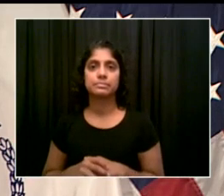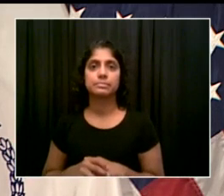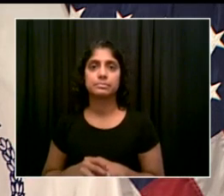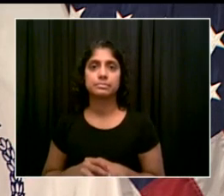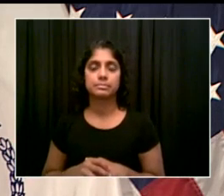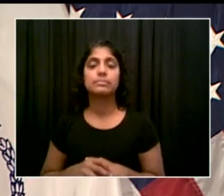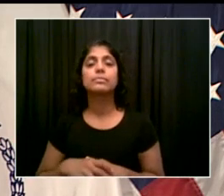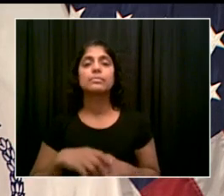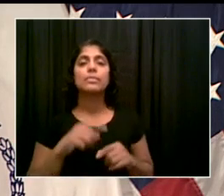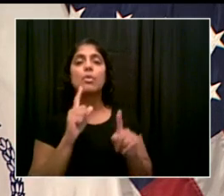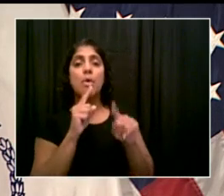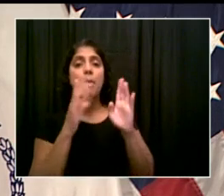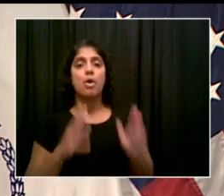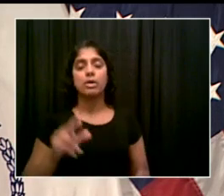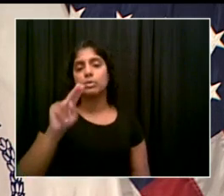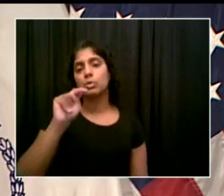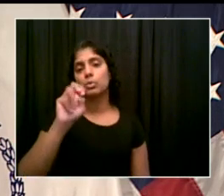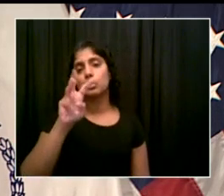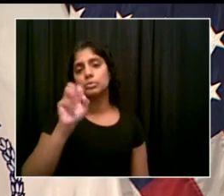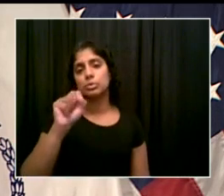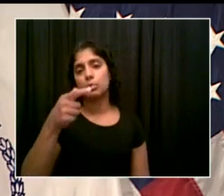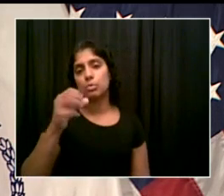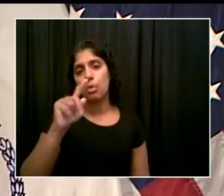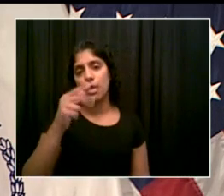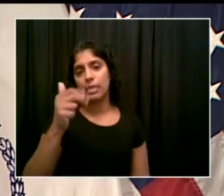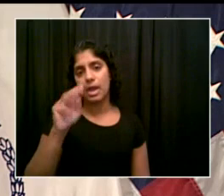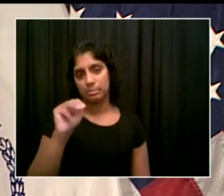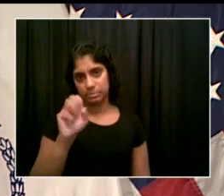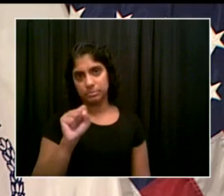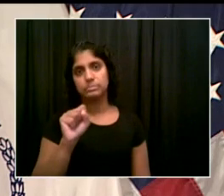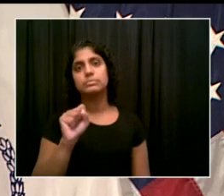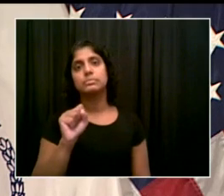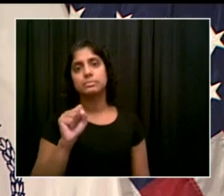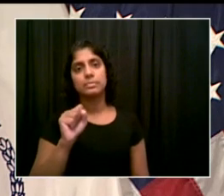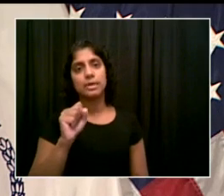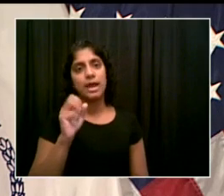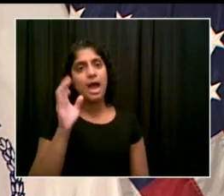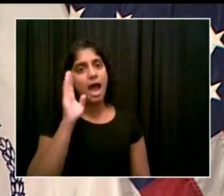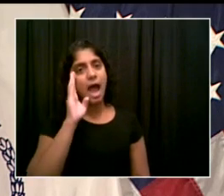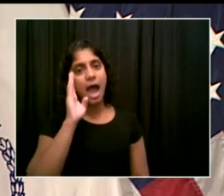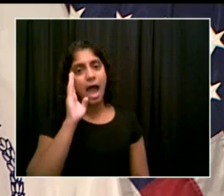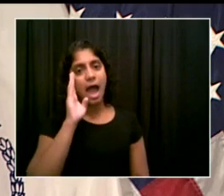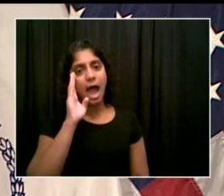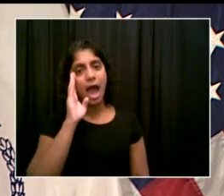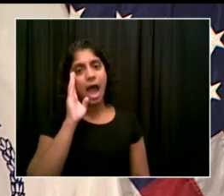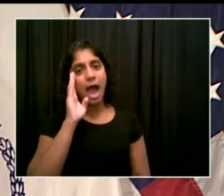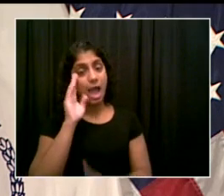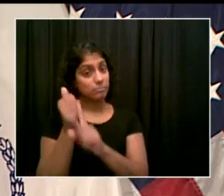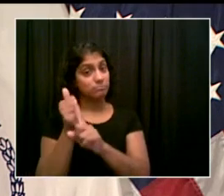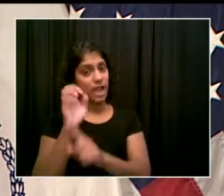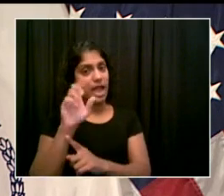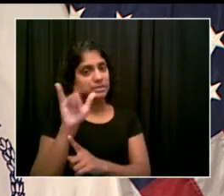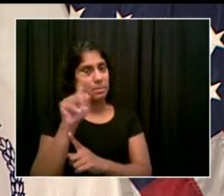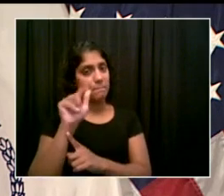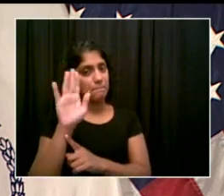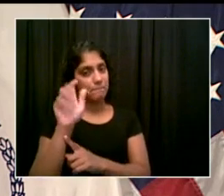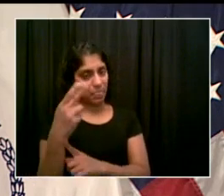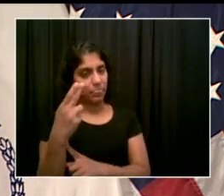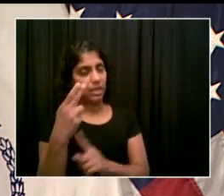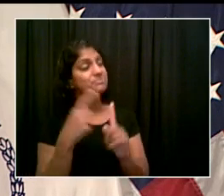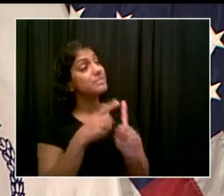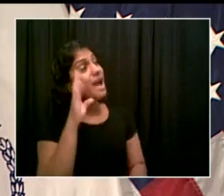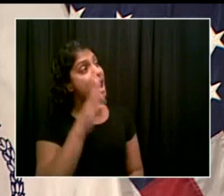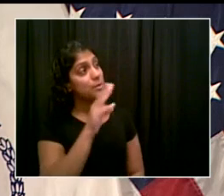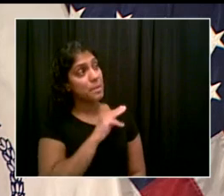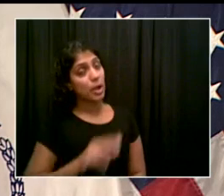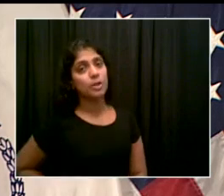Hi, Mr. Mayor. Hey, Elizabeth, how are you? I'm good. I wanted to ask about in